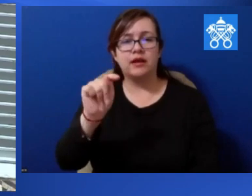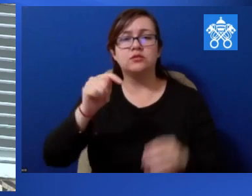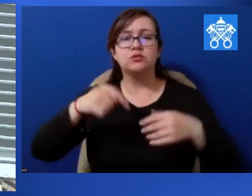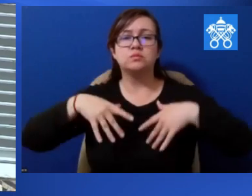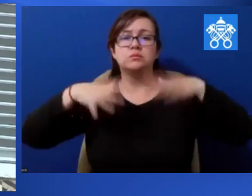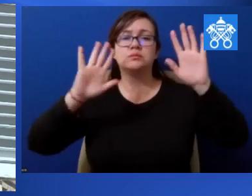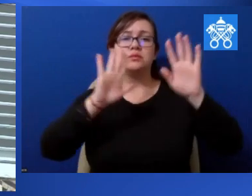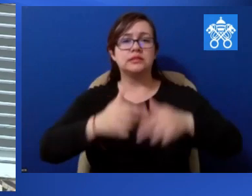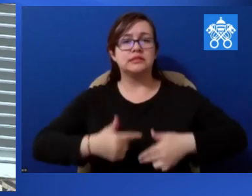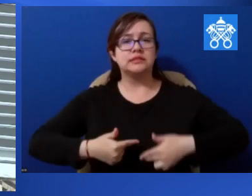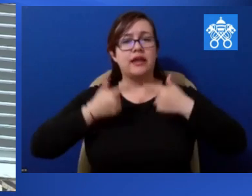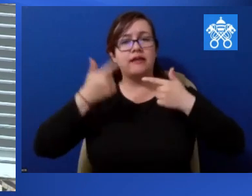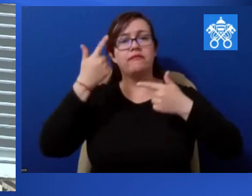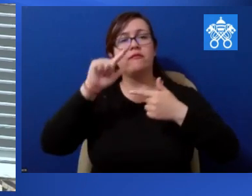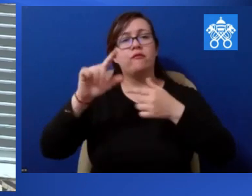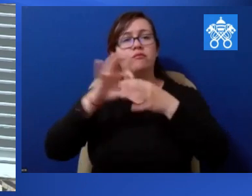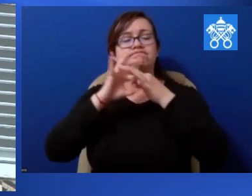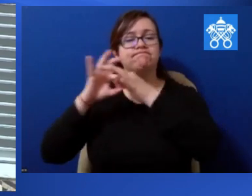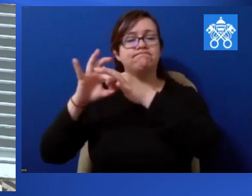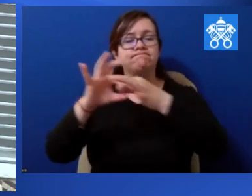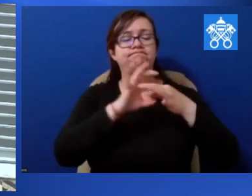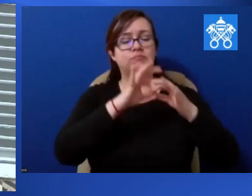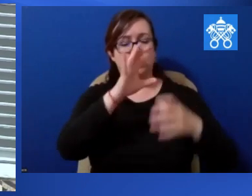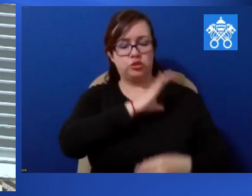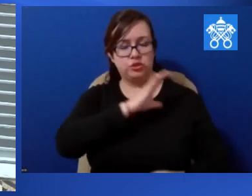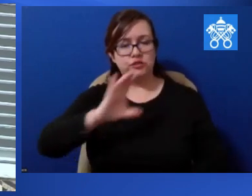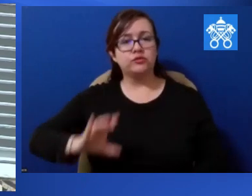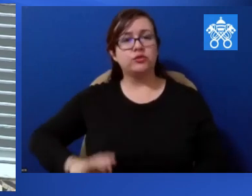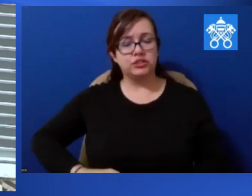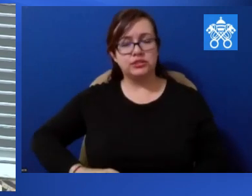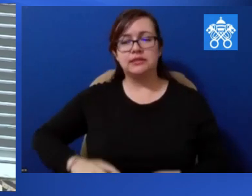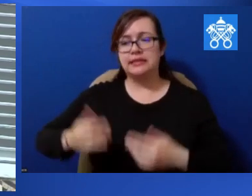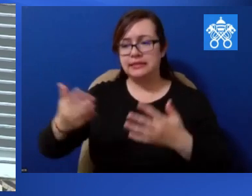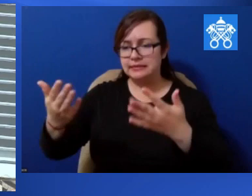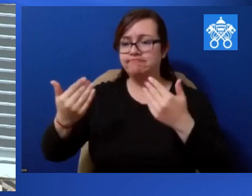And he's encouraging them to welcome their